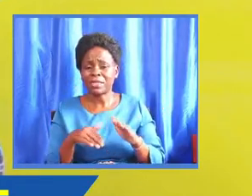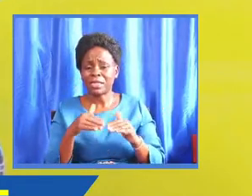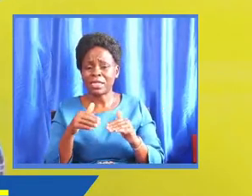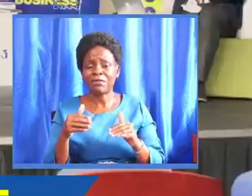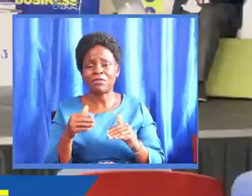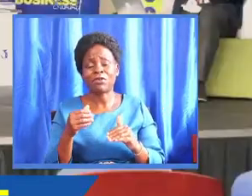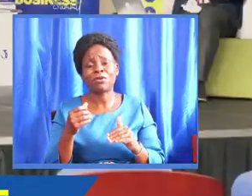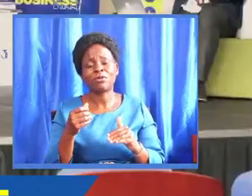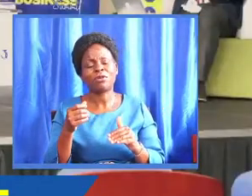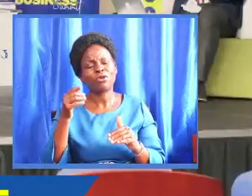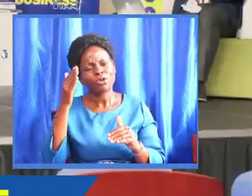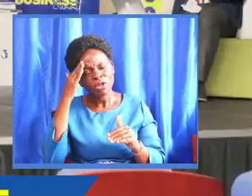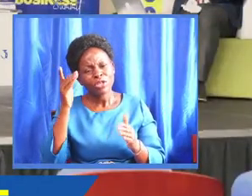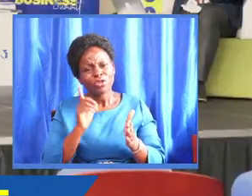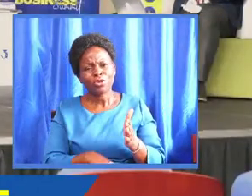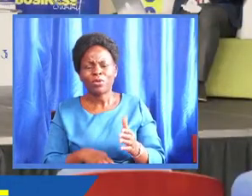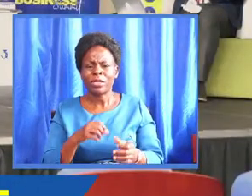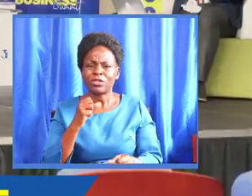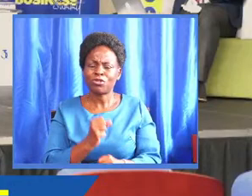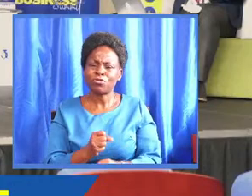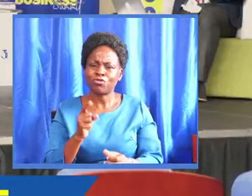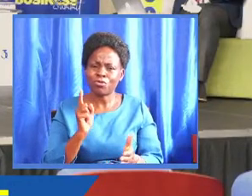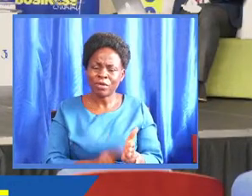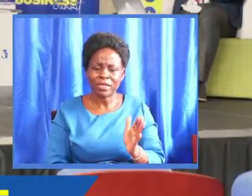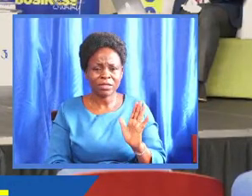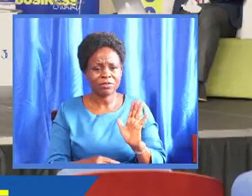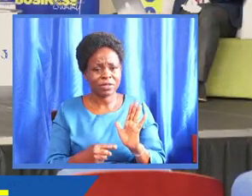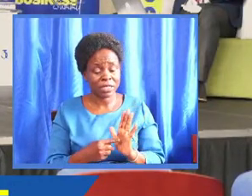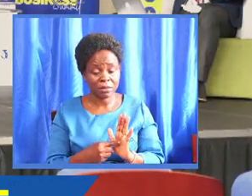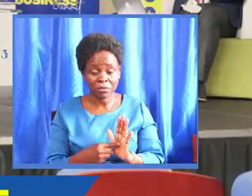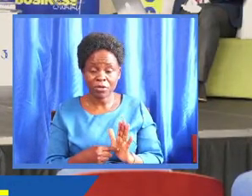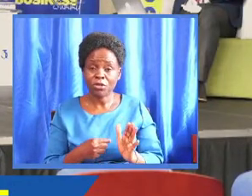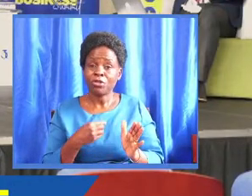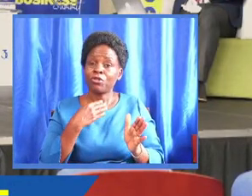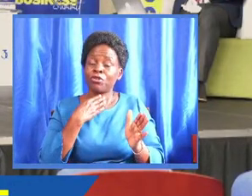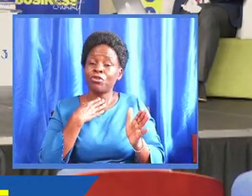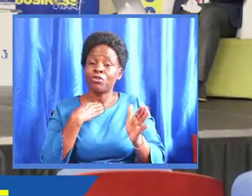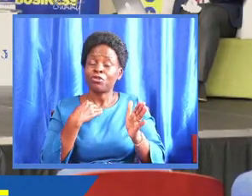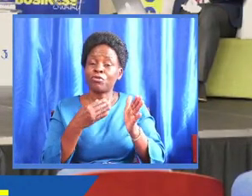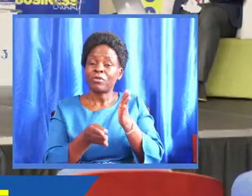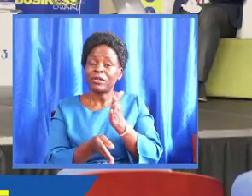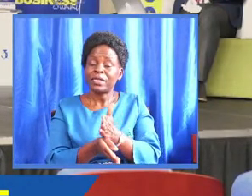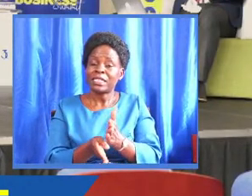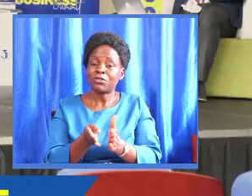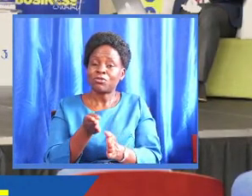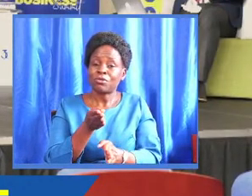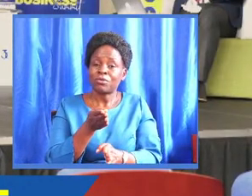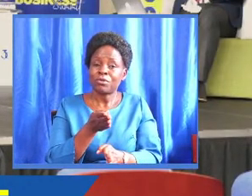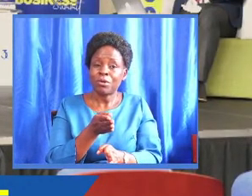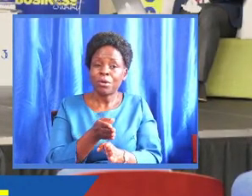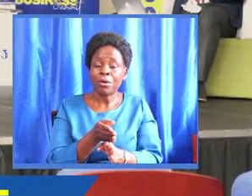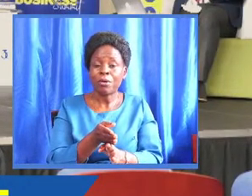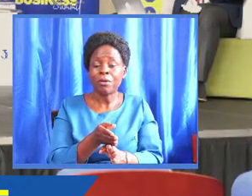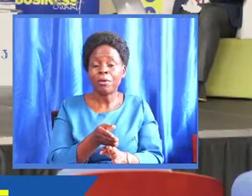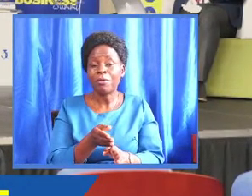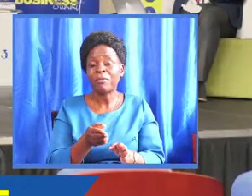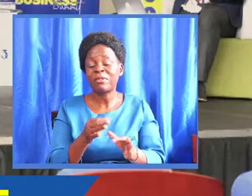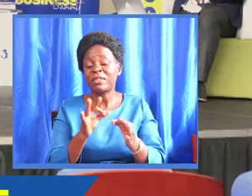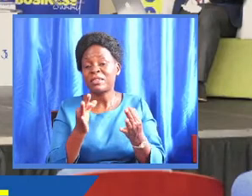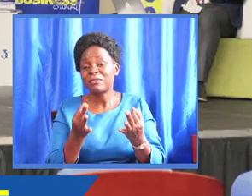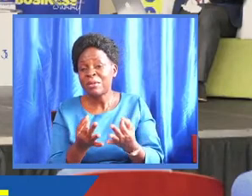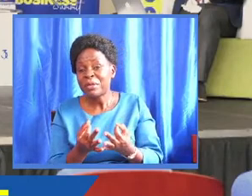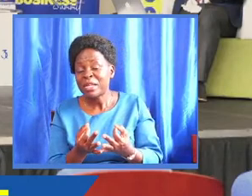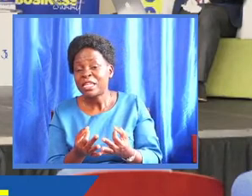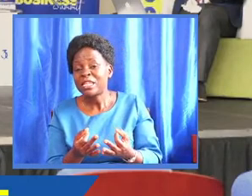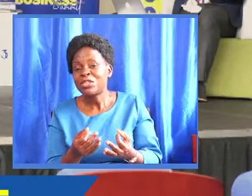about what it is you want to do. For example, do you want to build townhouses? Do you want to build single unit family